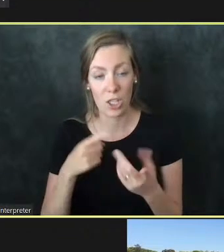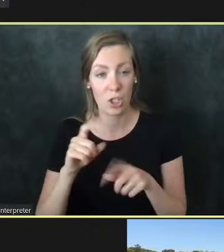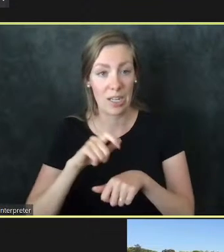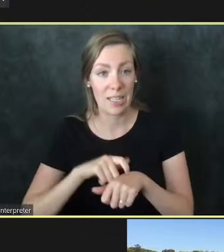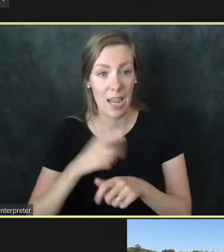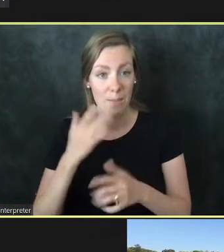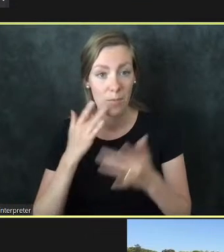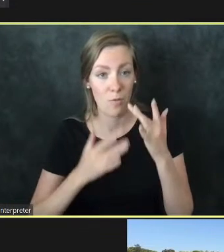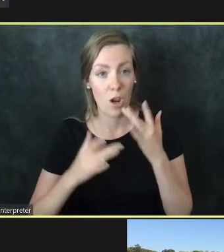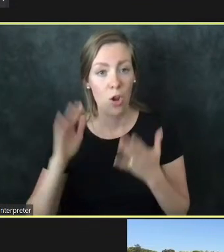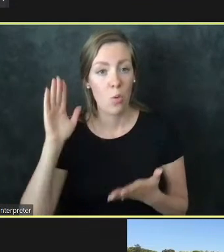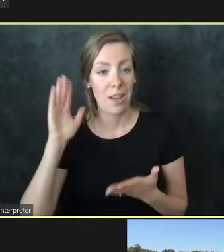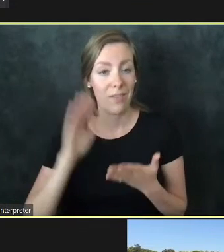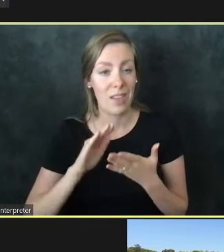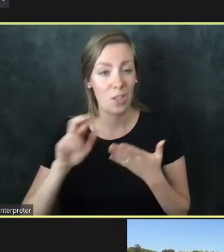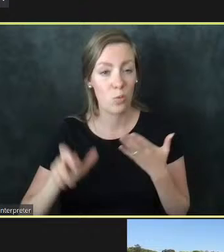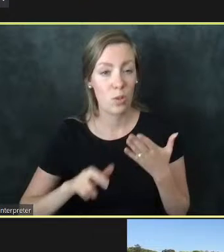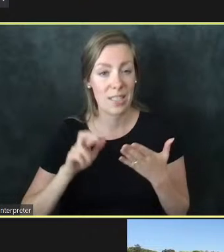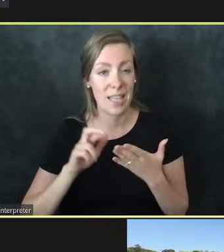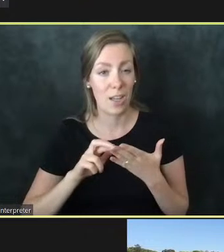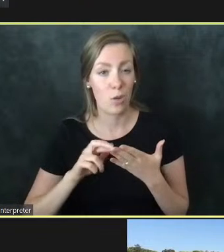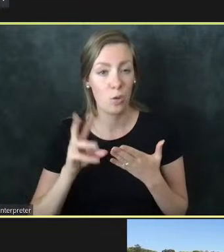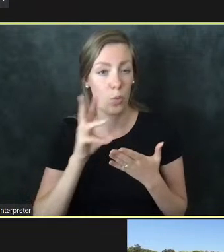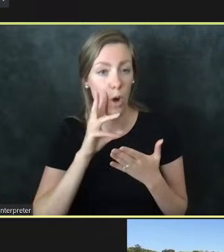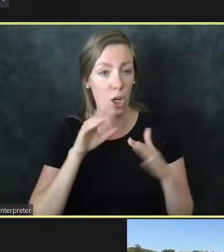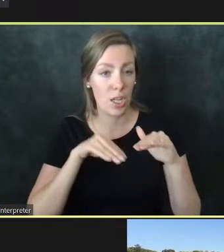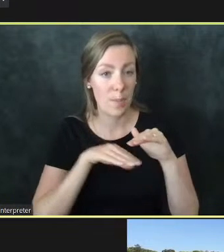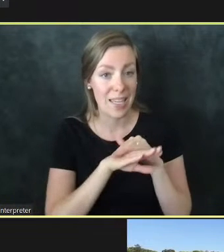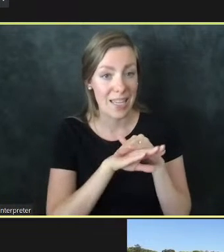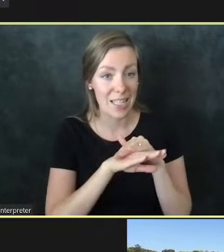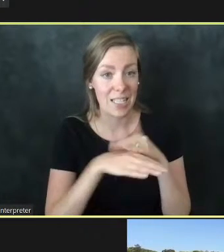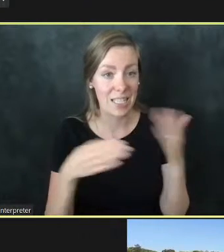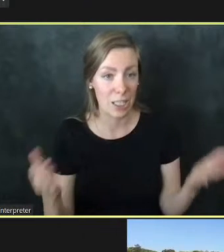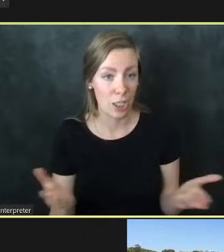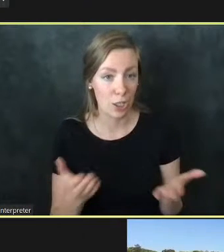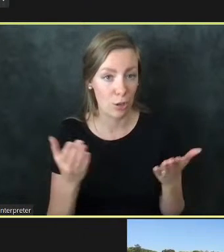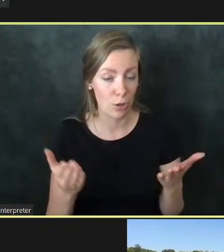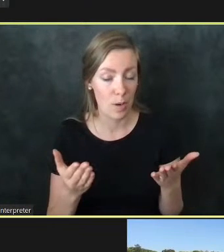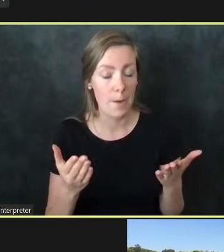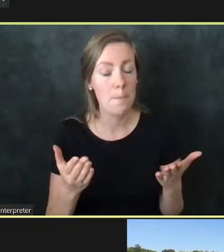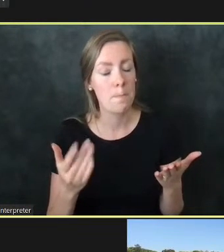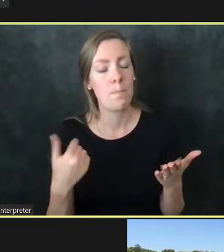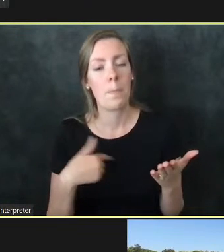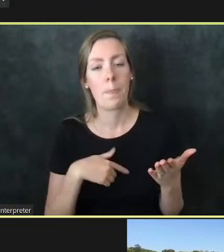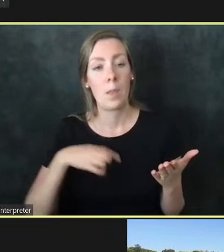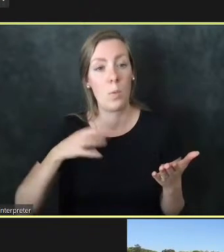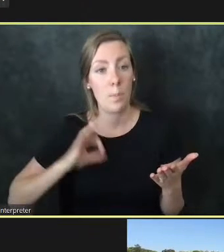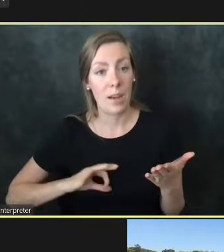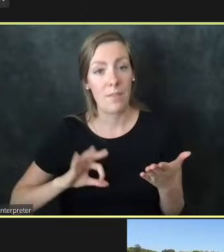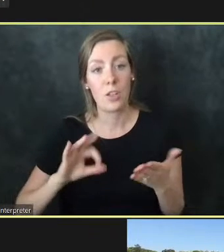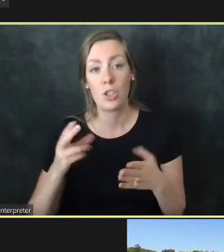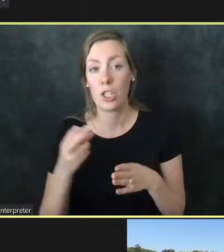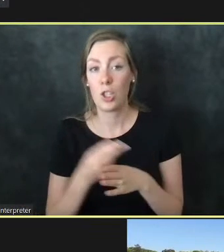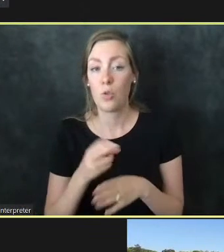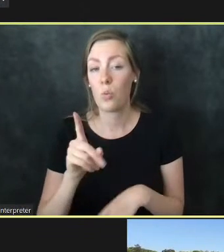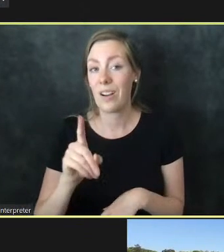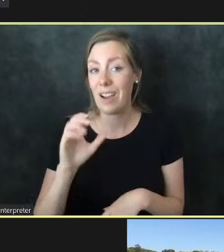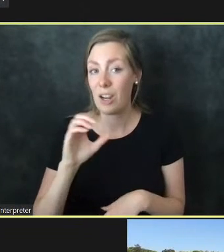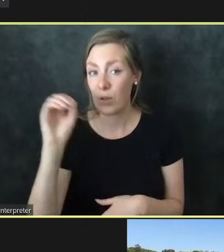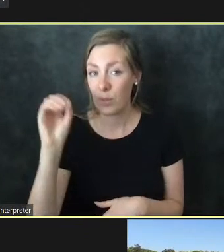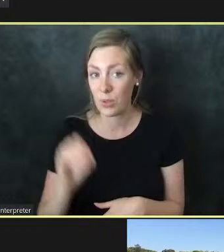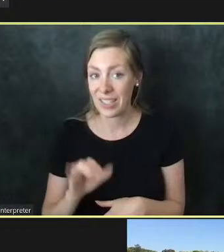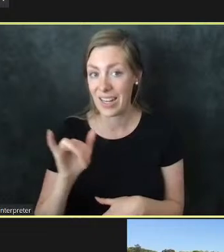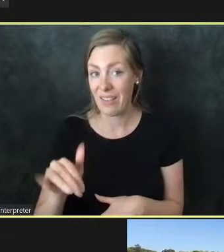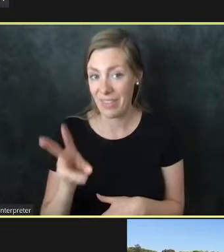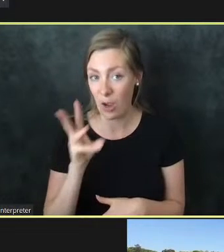están, less recycled water coming to our estamos treatment mirando plant. que también está As llegando I menos mentioned, agua we beneficially cada reuse año 100% de of our residuos. recycled